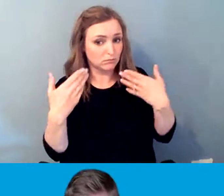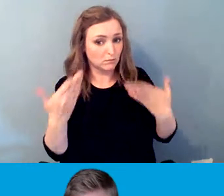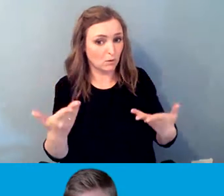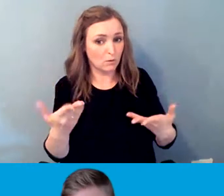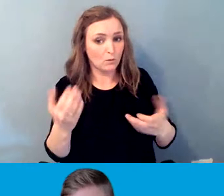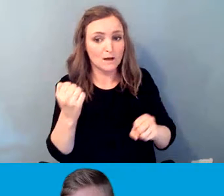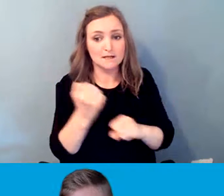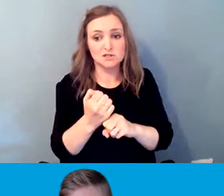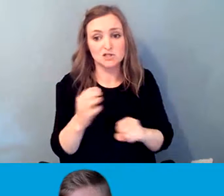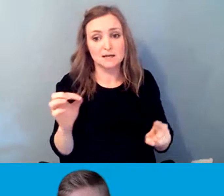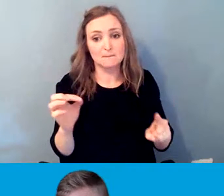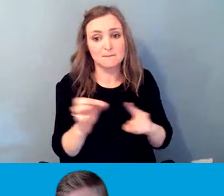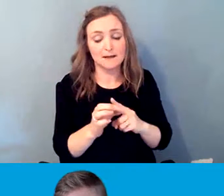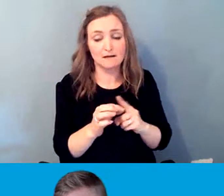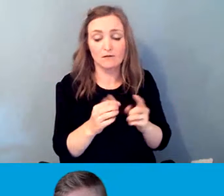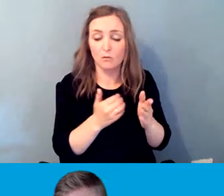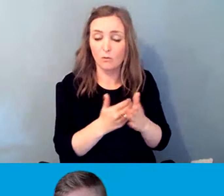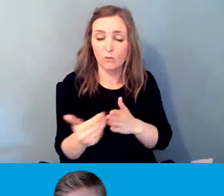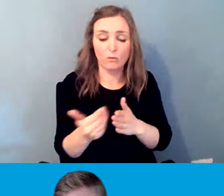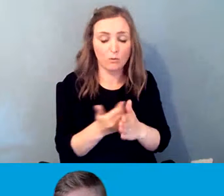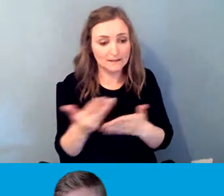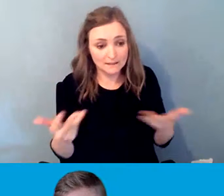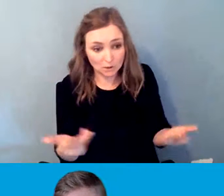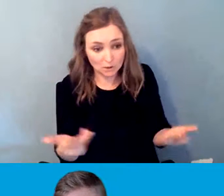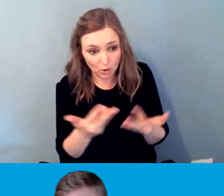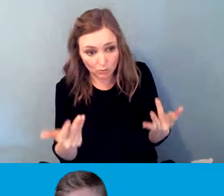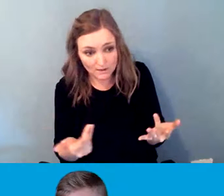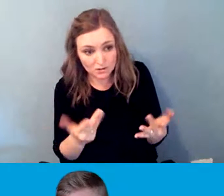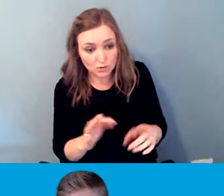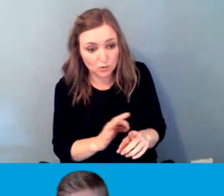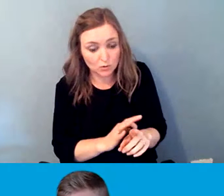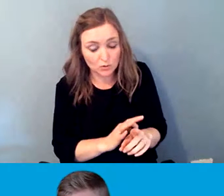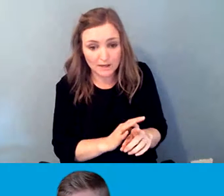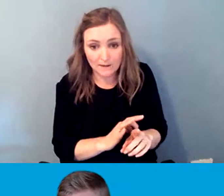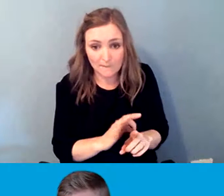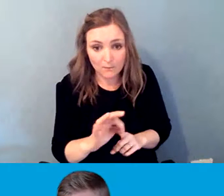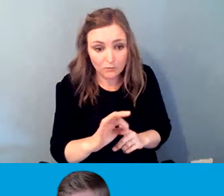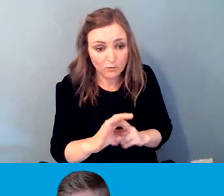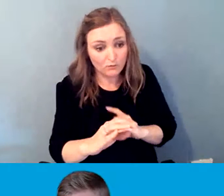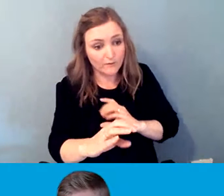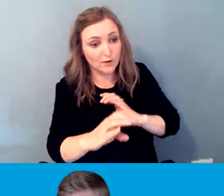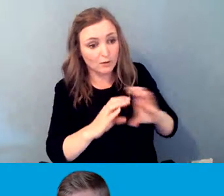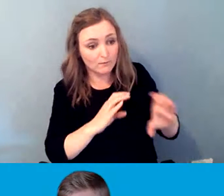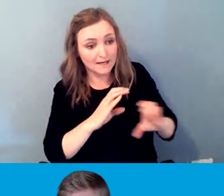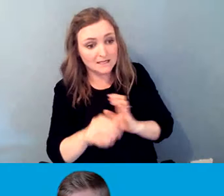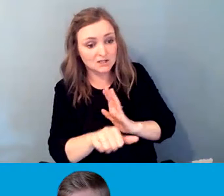GPs are constantly encouraged to increase their communication skills.